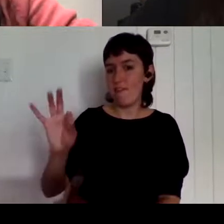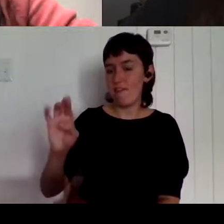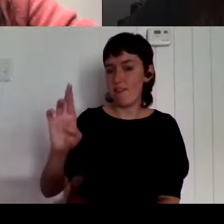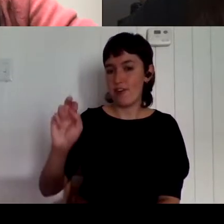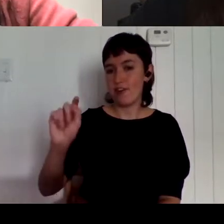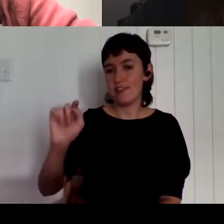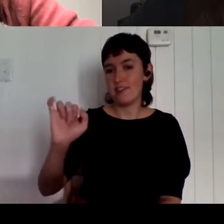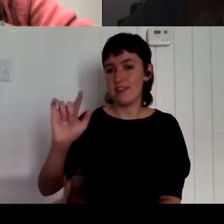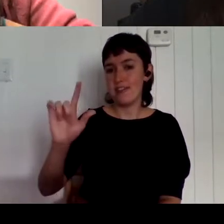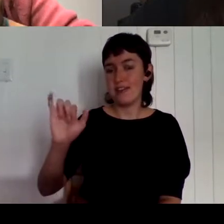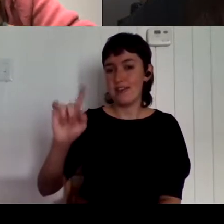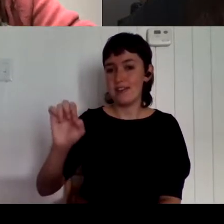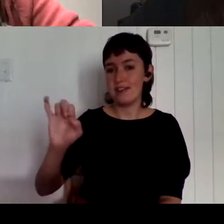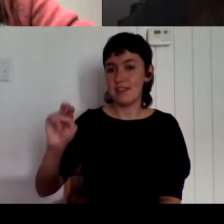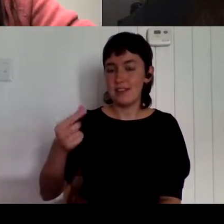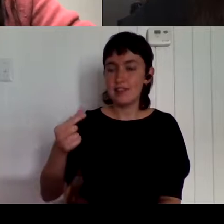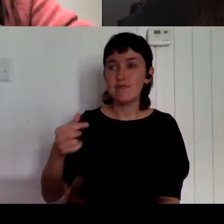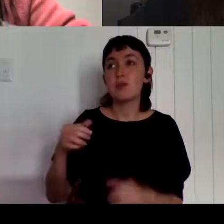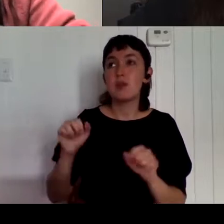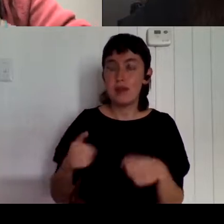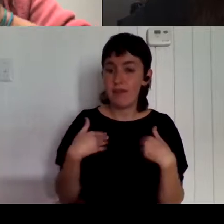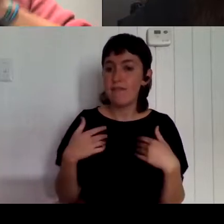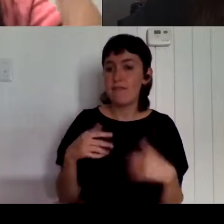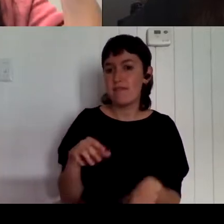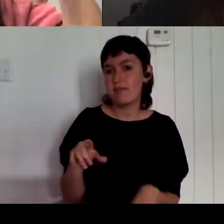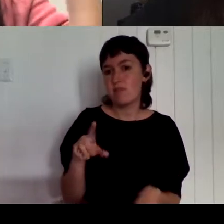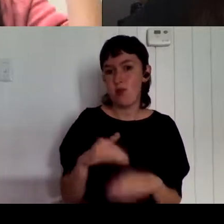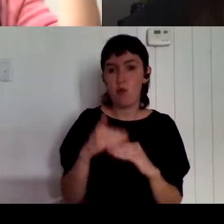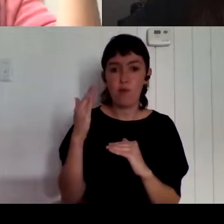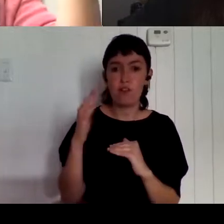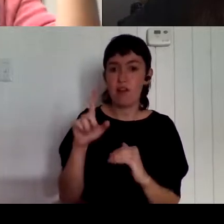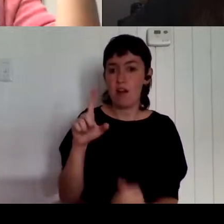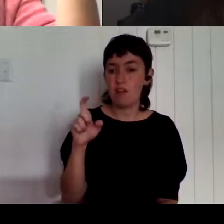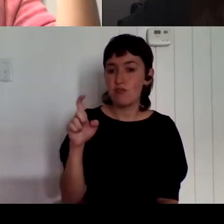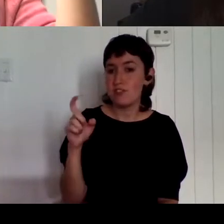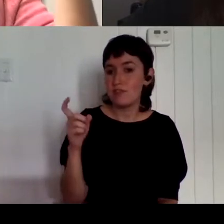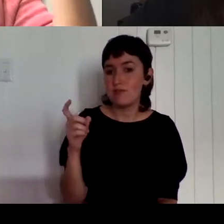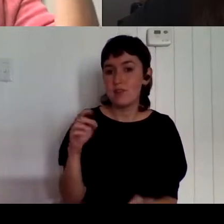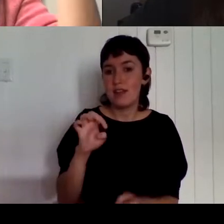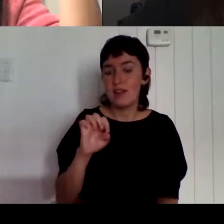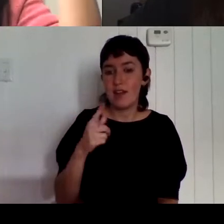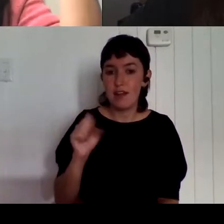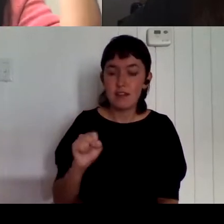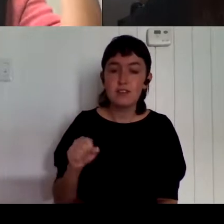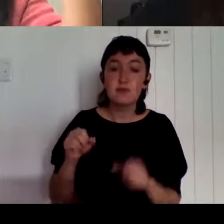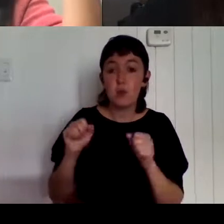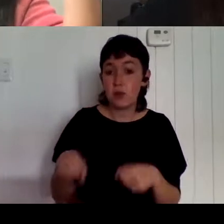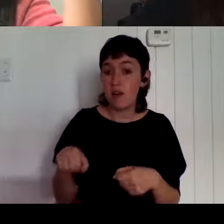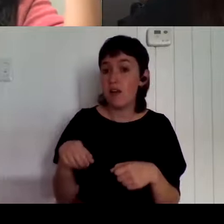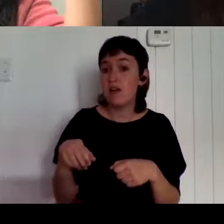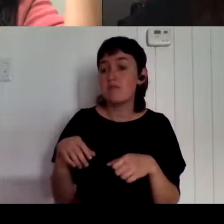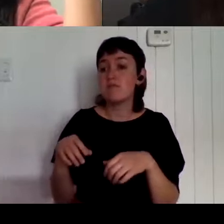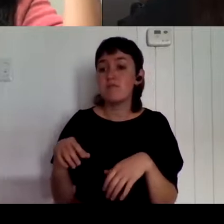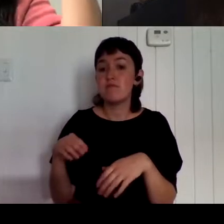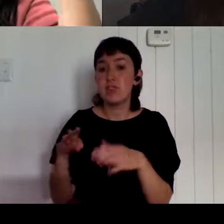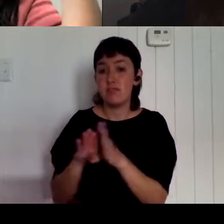eggs and sperm from them. then each of those has the potential to go and plant down and become a polyp. So you could get hundreds. And so